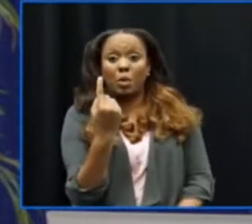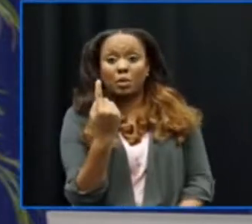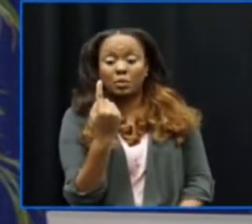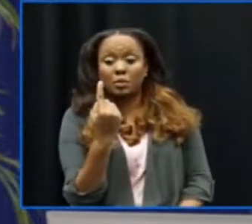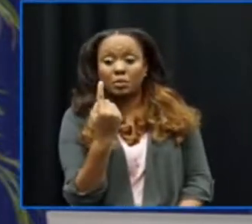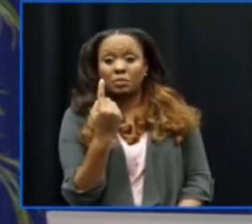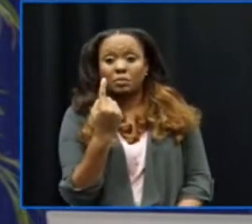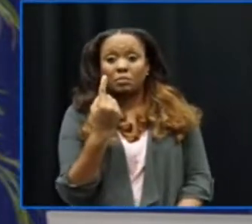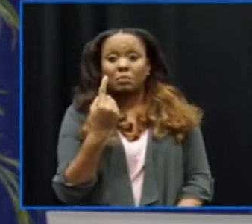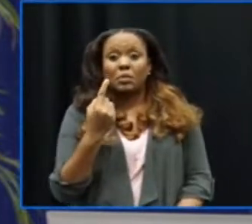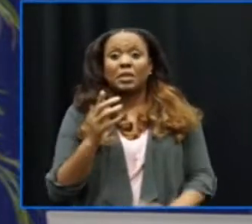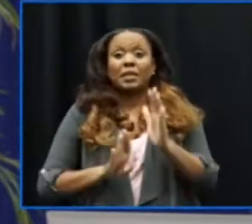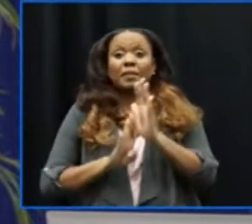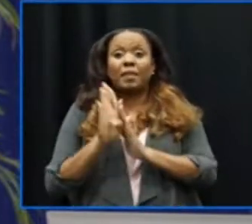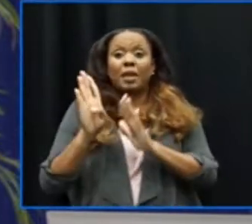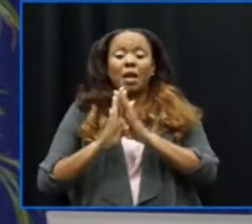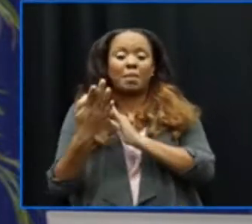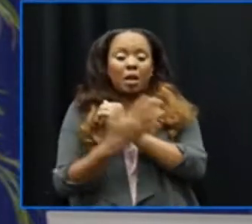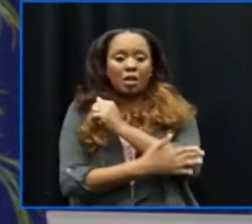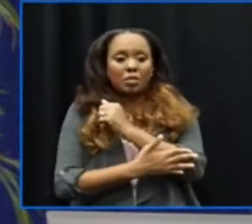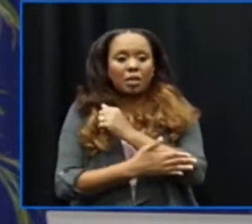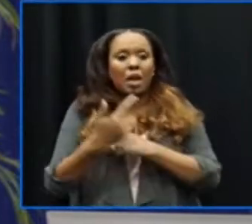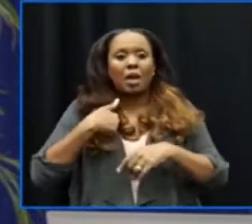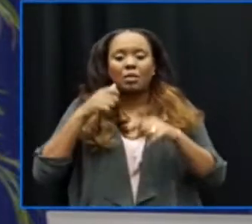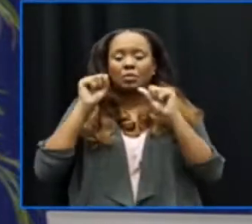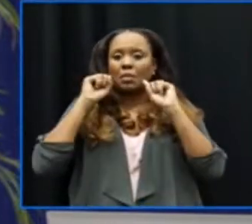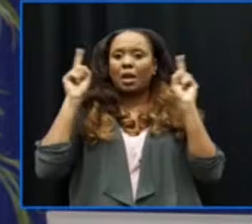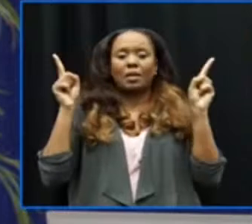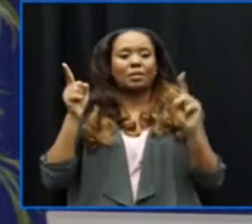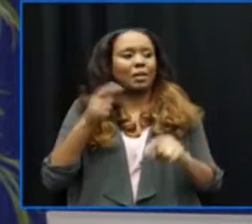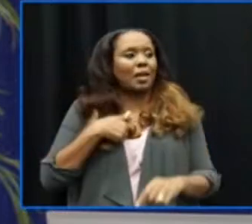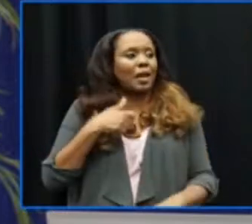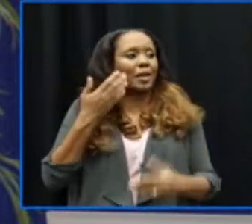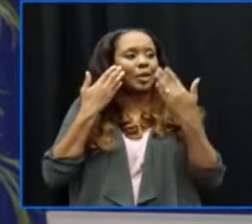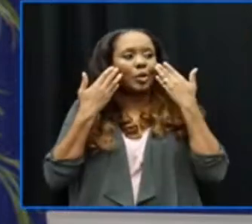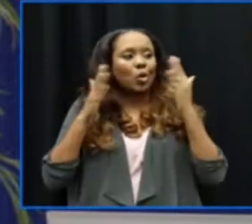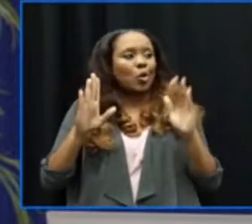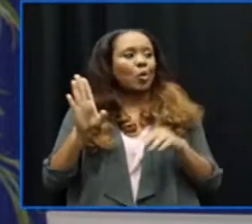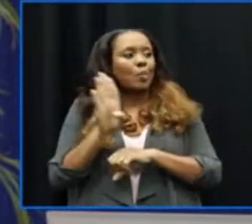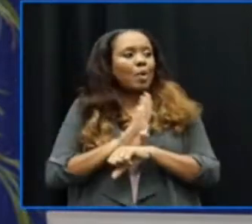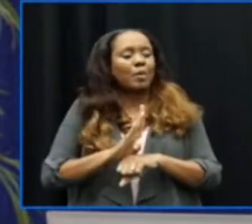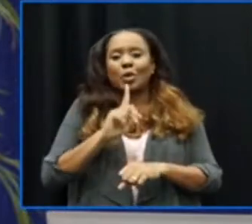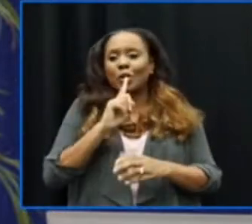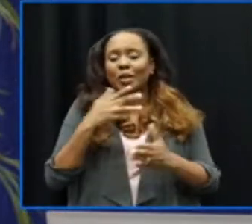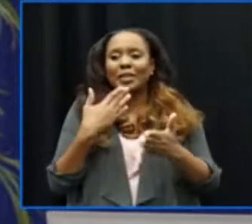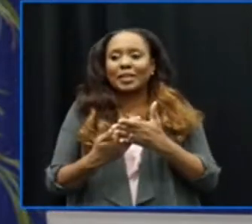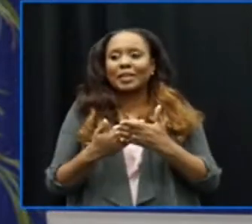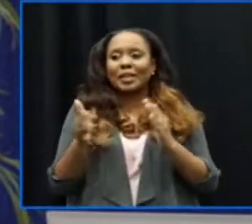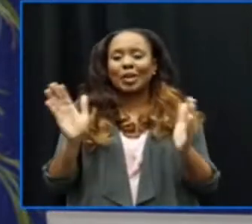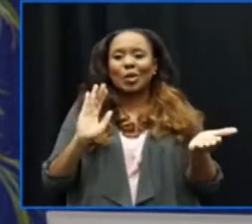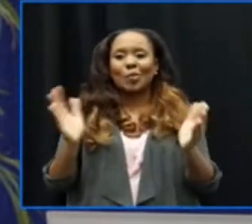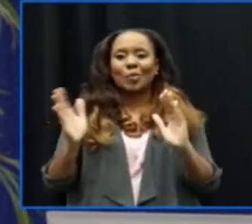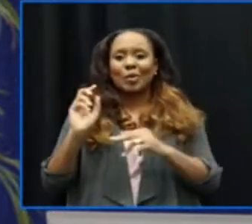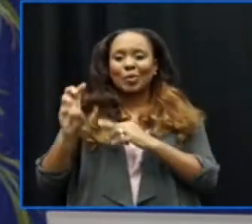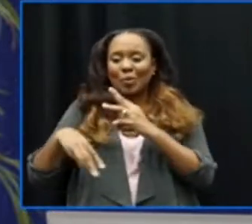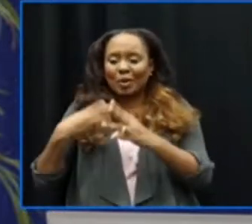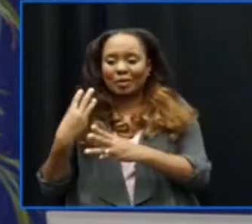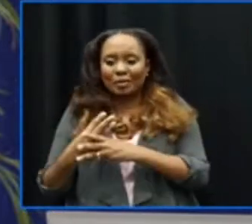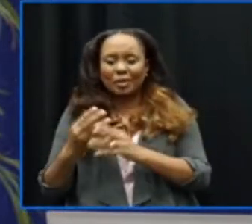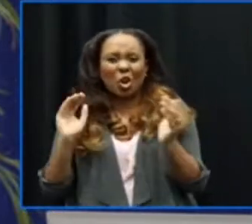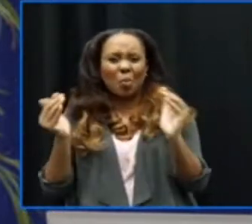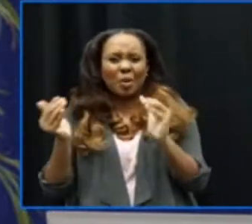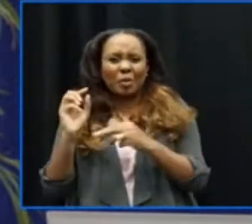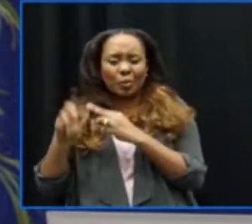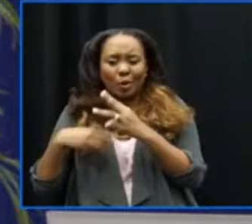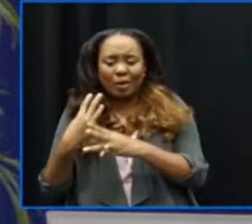developed. And first of all, being surprised, I had no idea we were that good compared to the rest of the world. And this has been an essential part